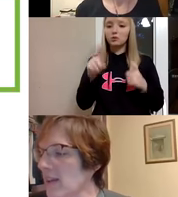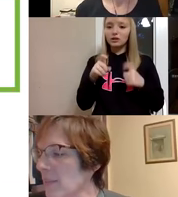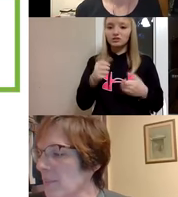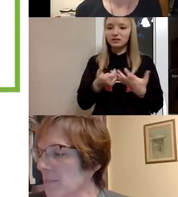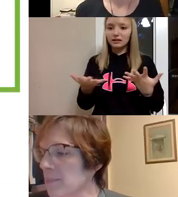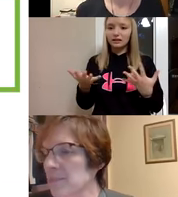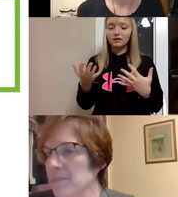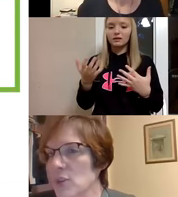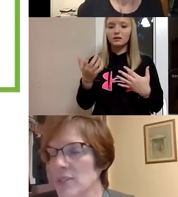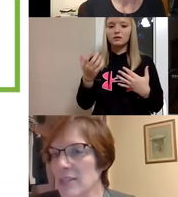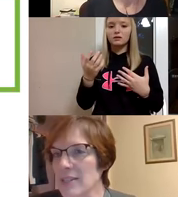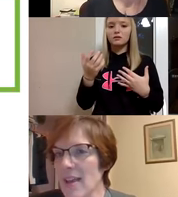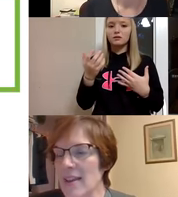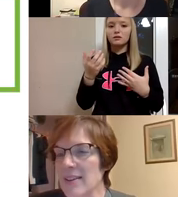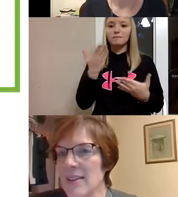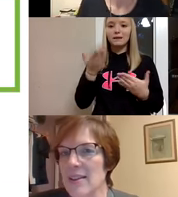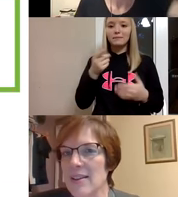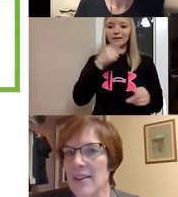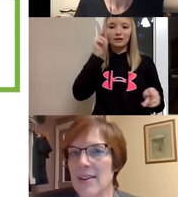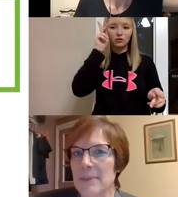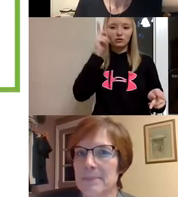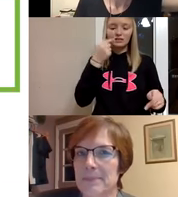like Krista said,